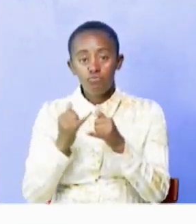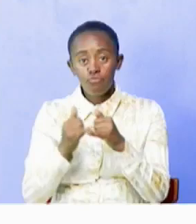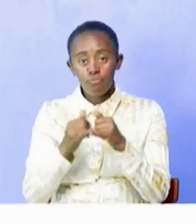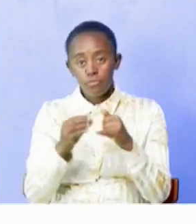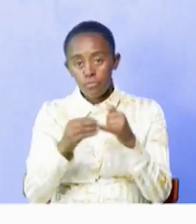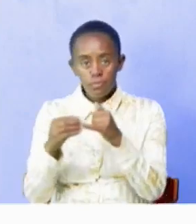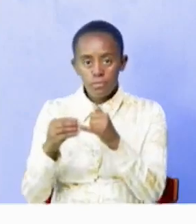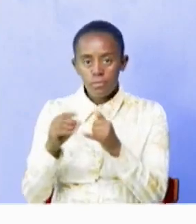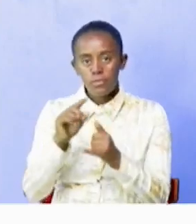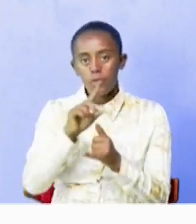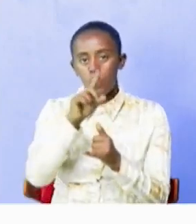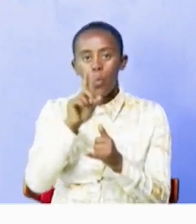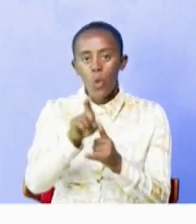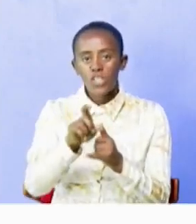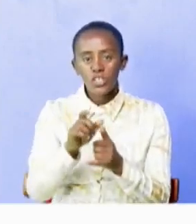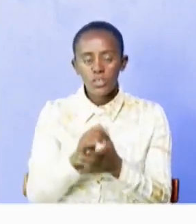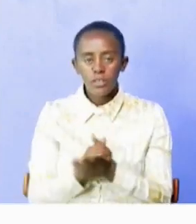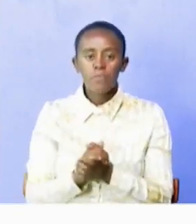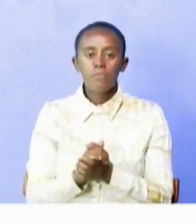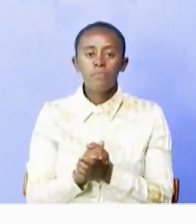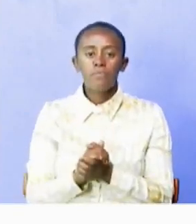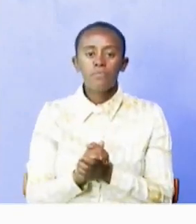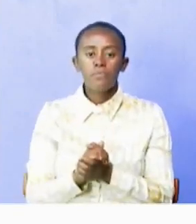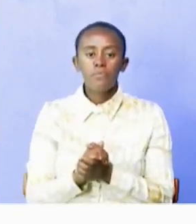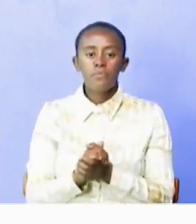Tag questions.